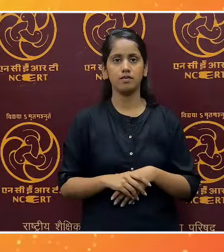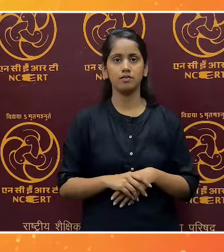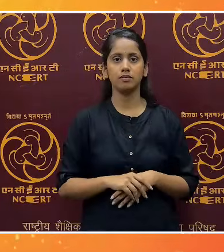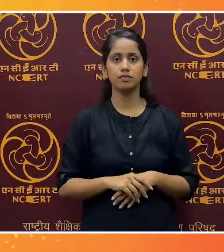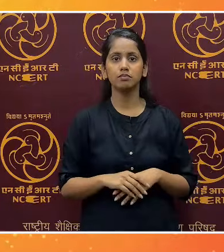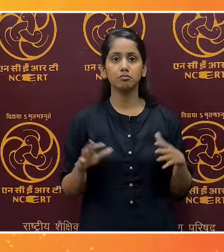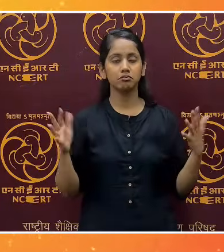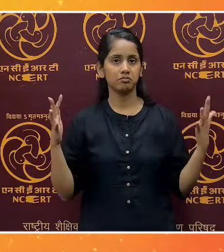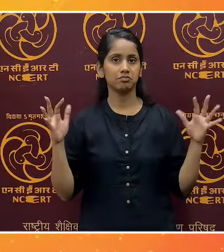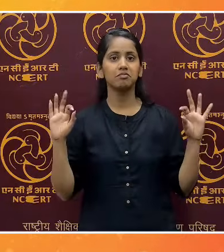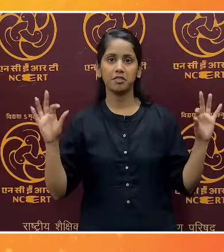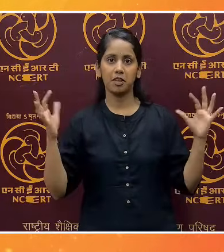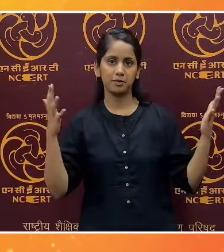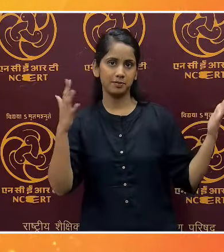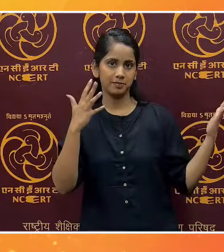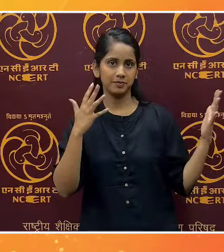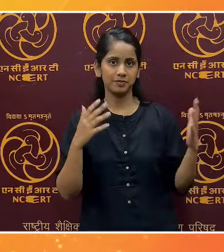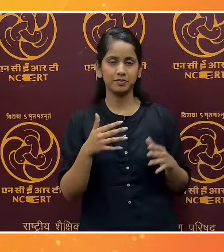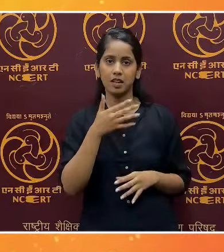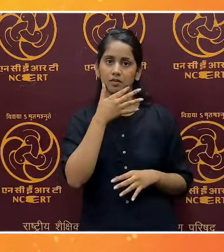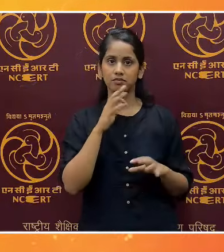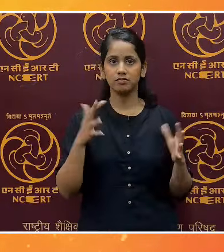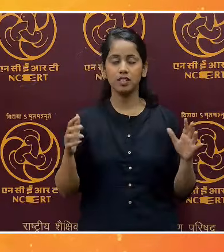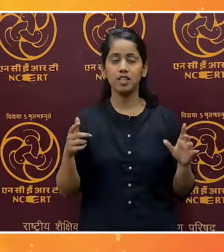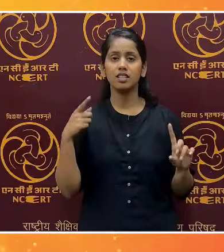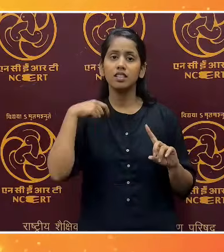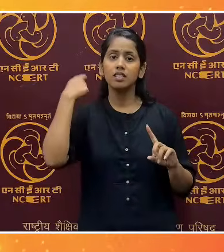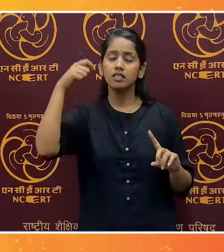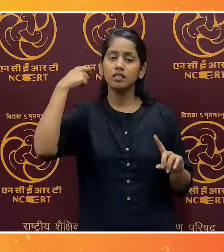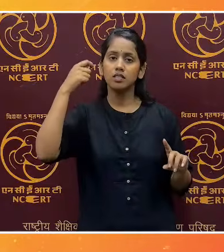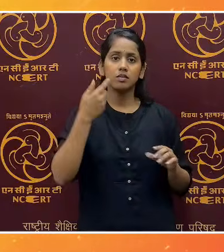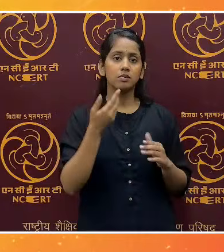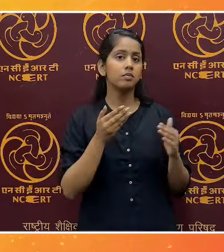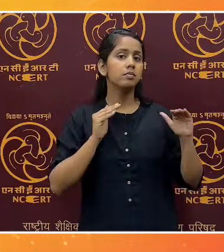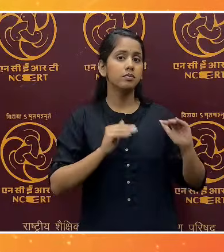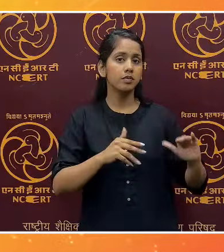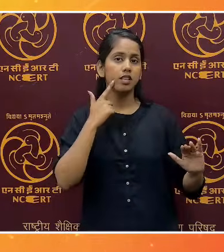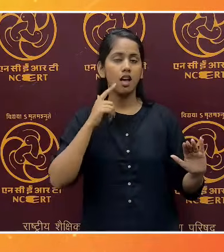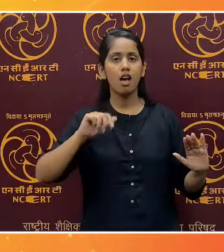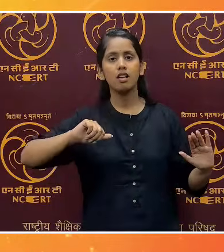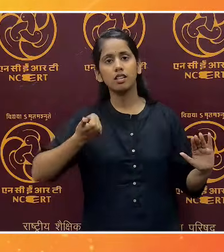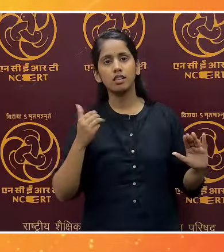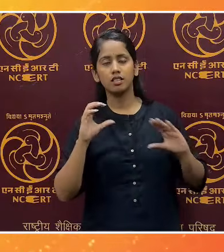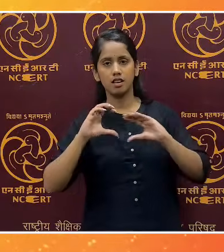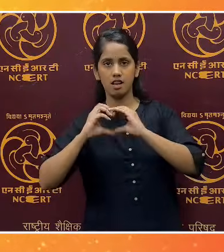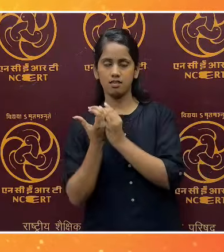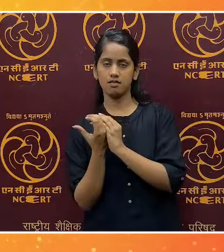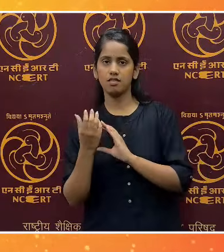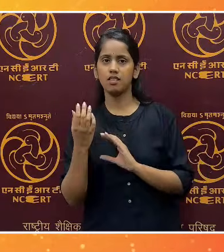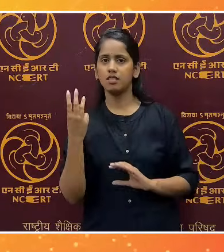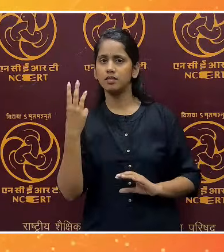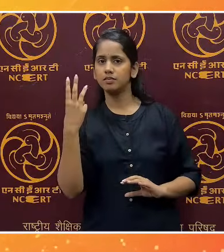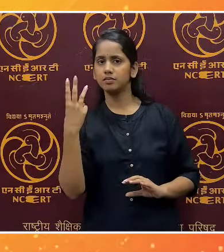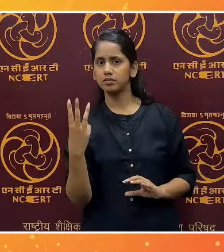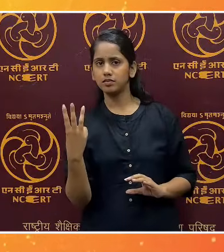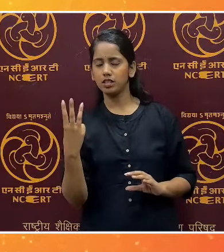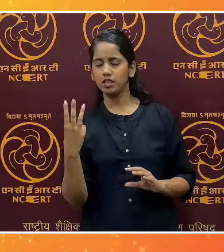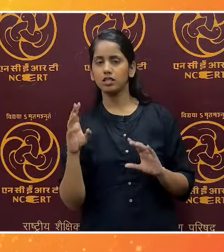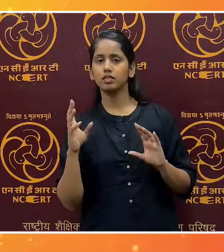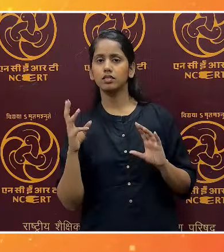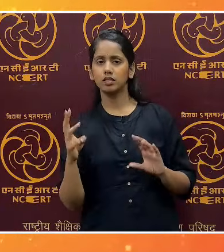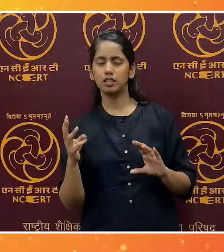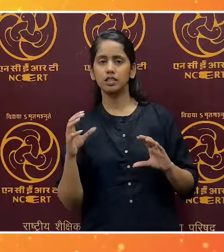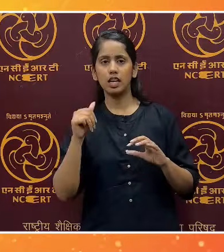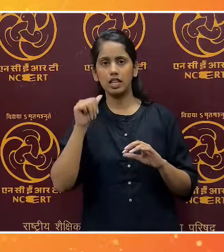Amazing. Yeah. Very nice video. So this video was based on another class 3 textbook Veena chapter,